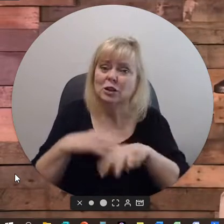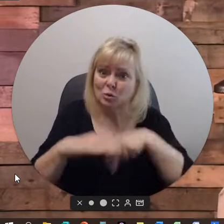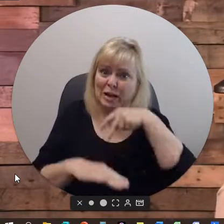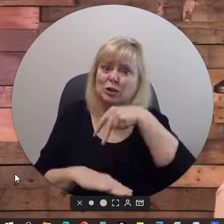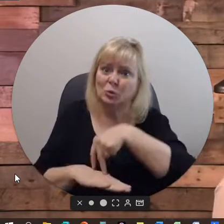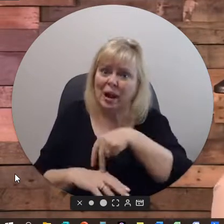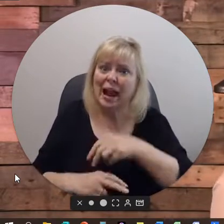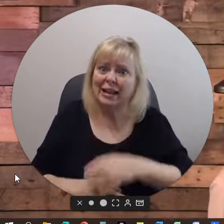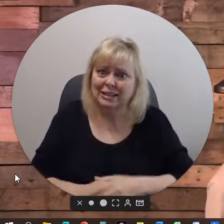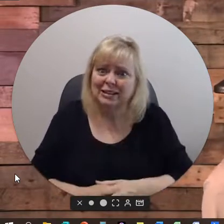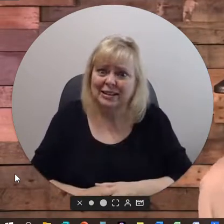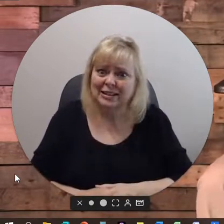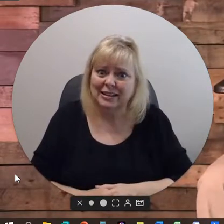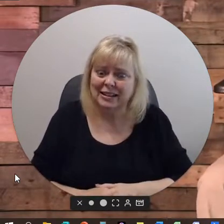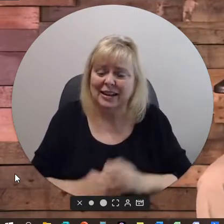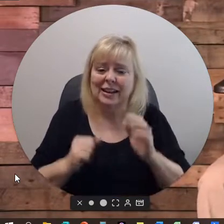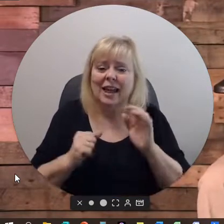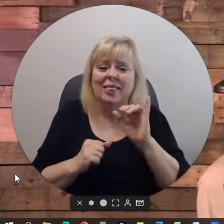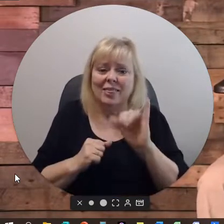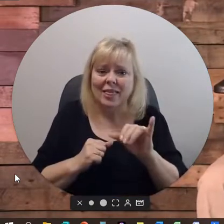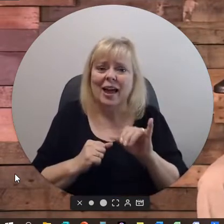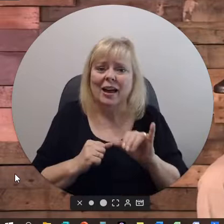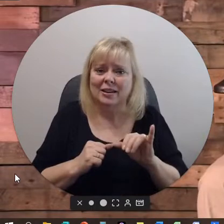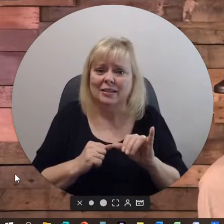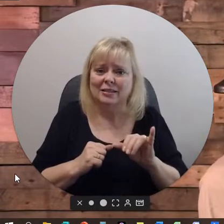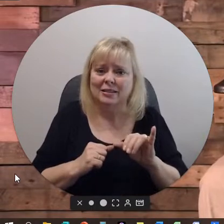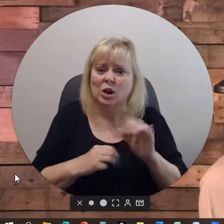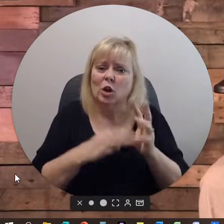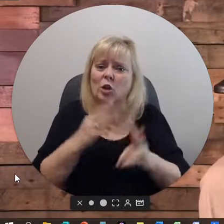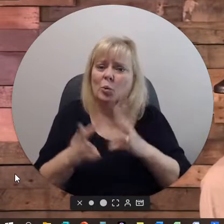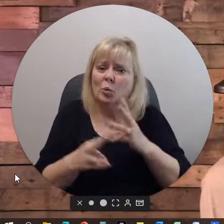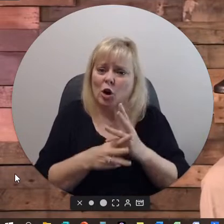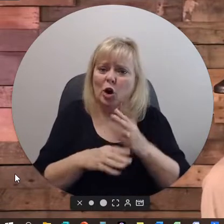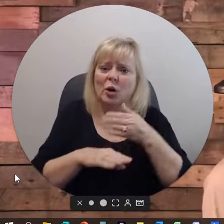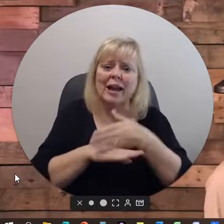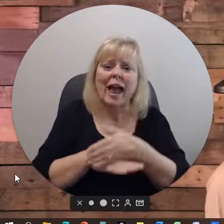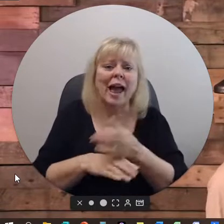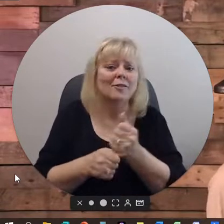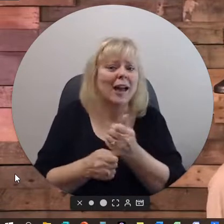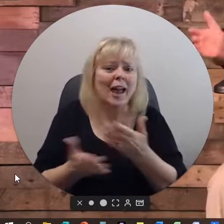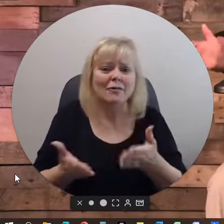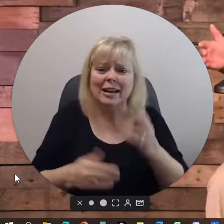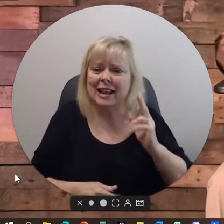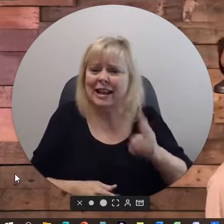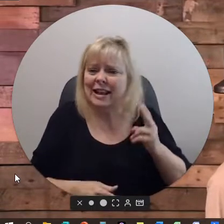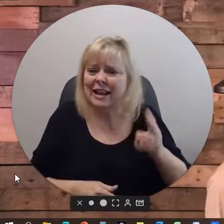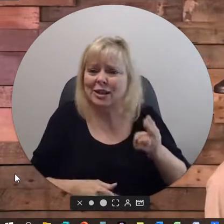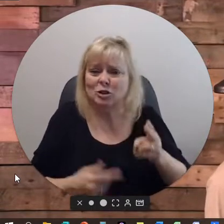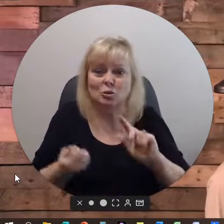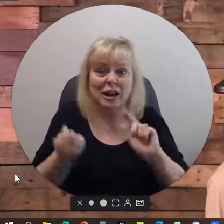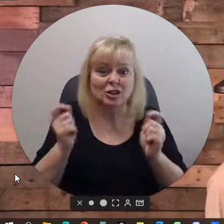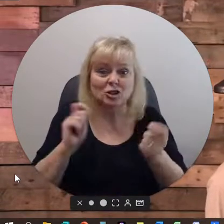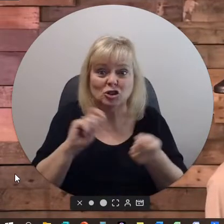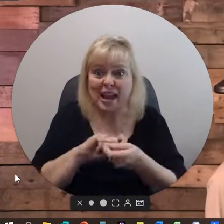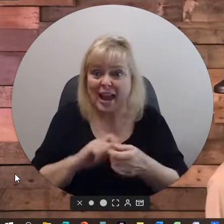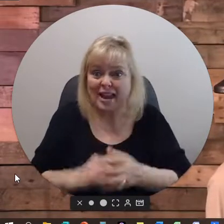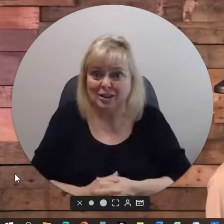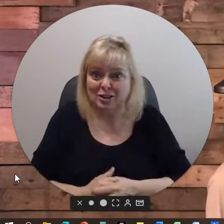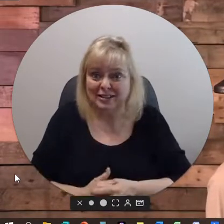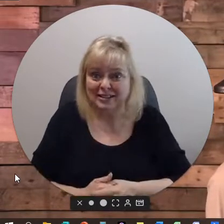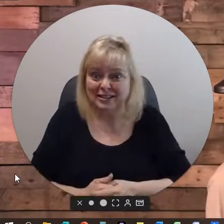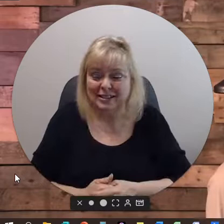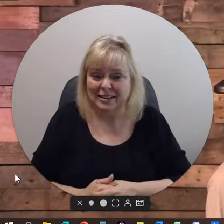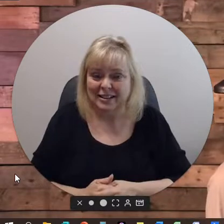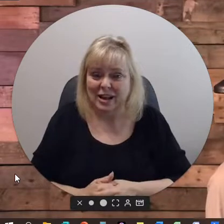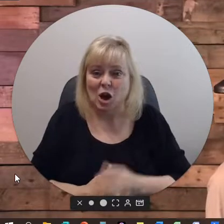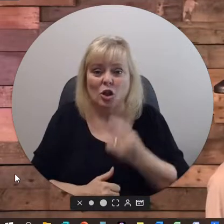This is the world after everything in history has suddenly changed. It's the one event in